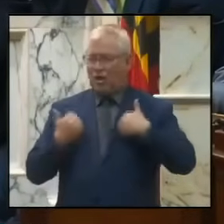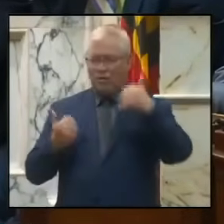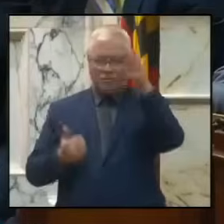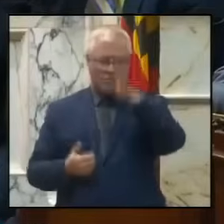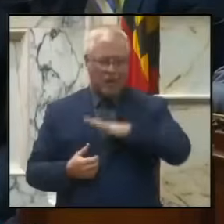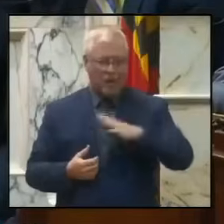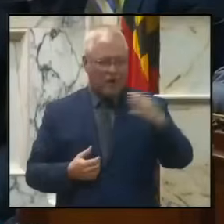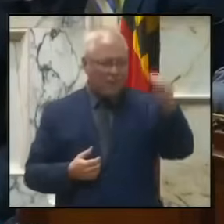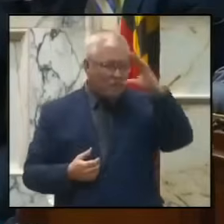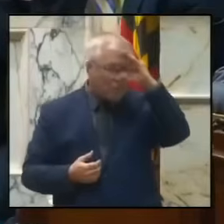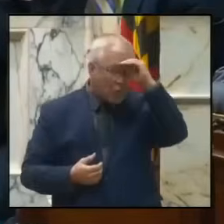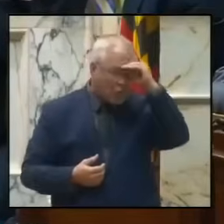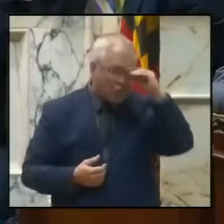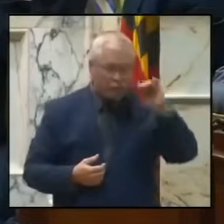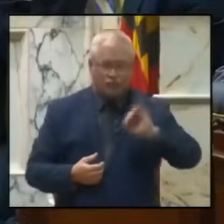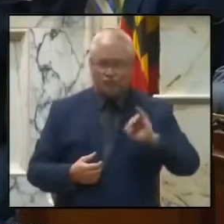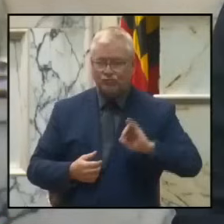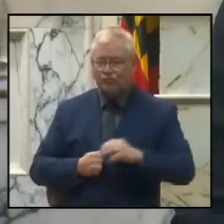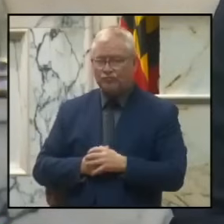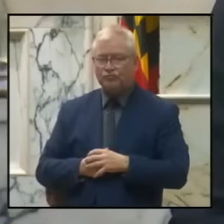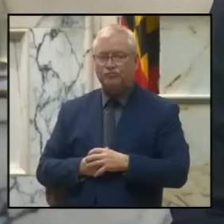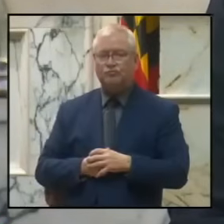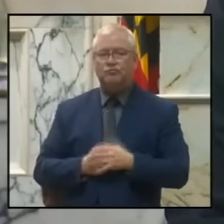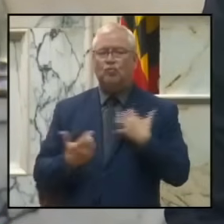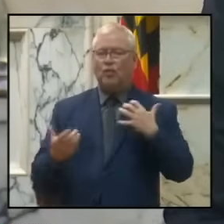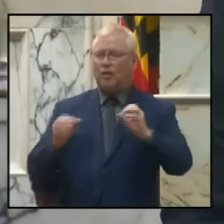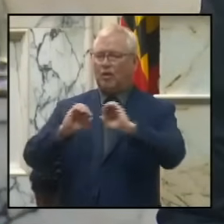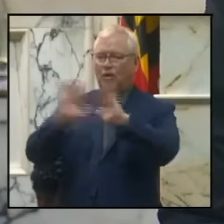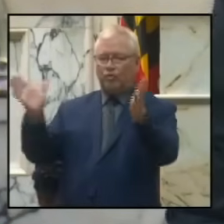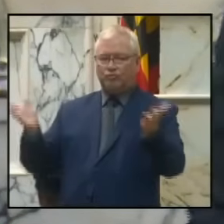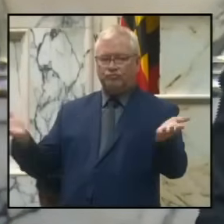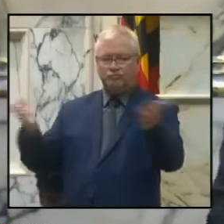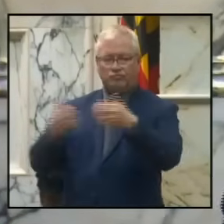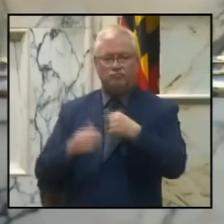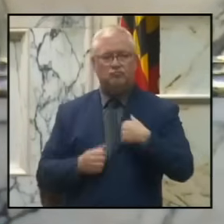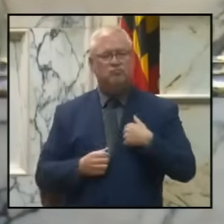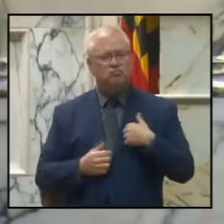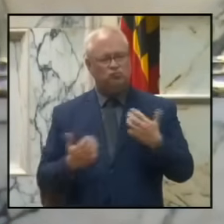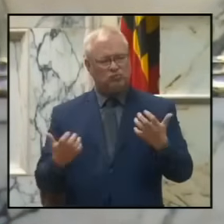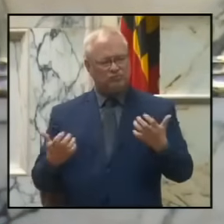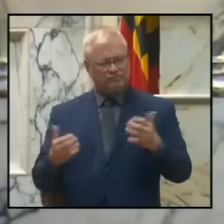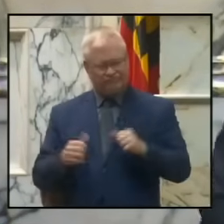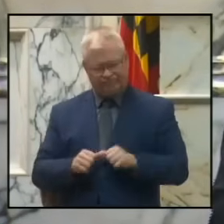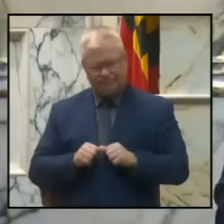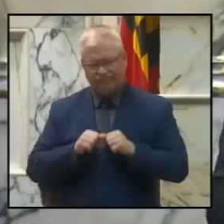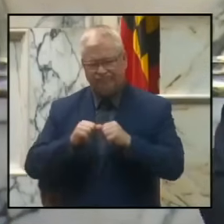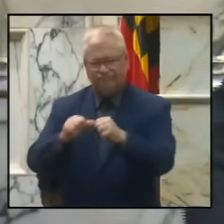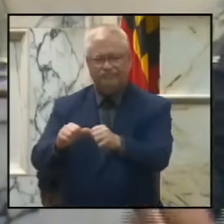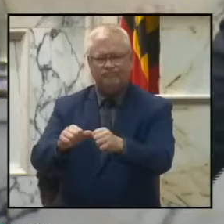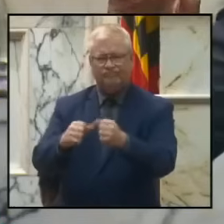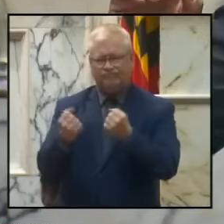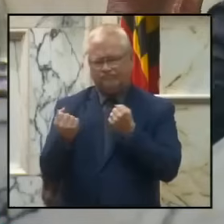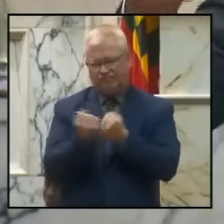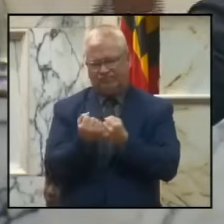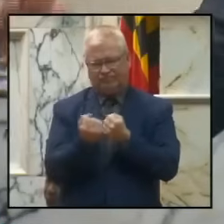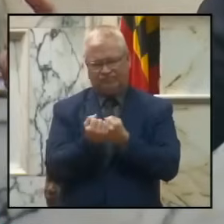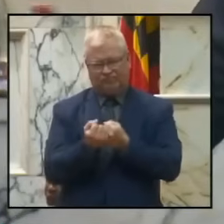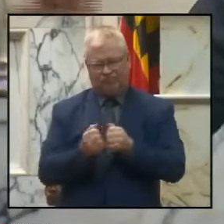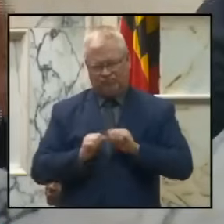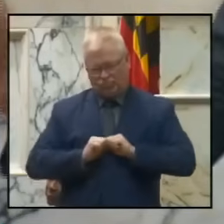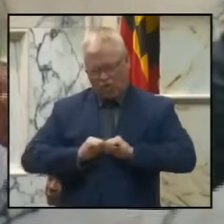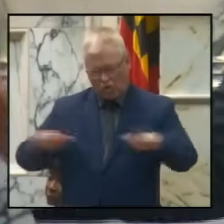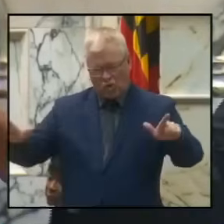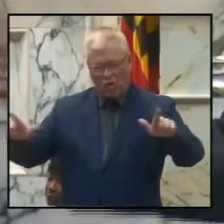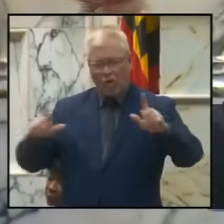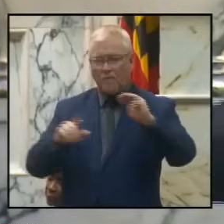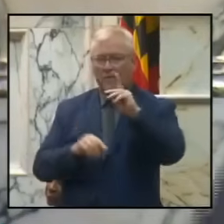Now, I want to be clear. This administration remains steadfast in our support of all Marylanders, regardless of their gender or